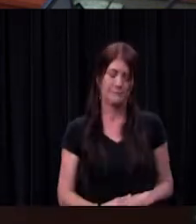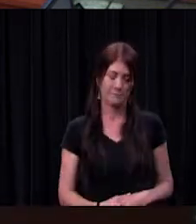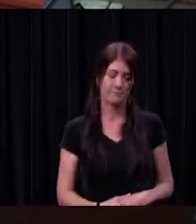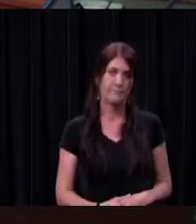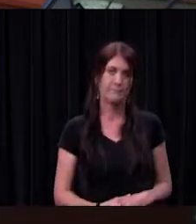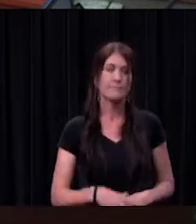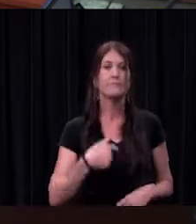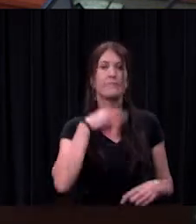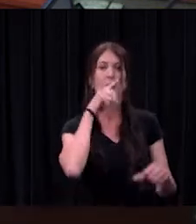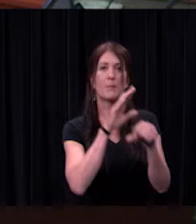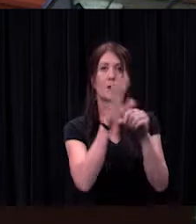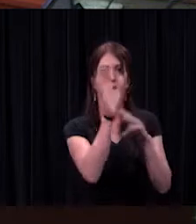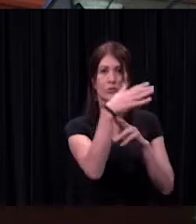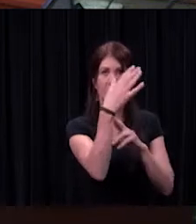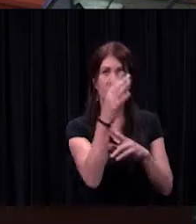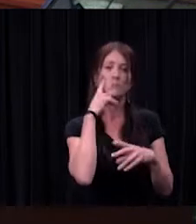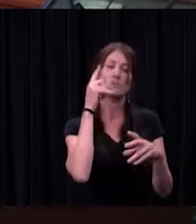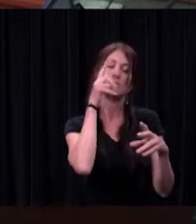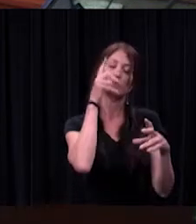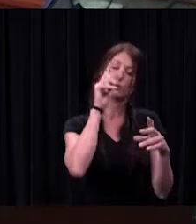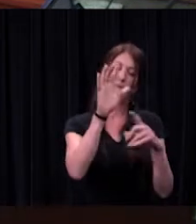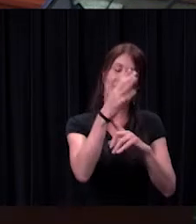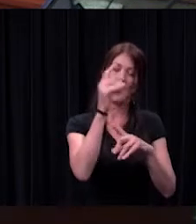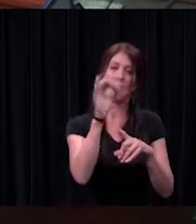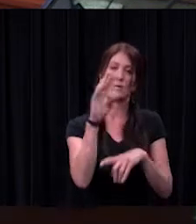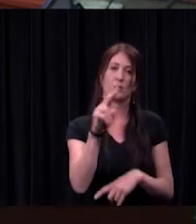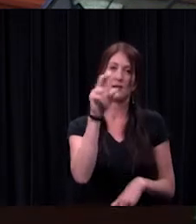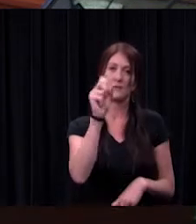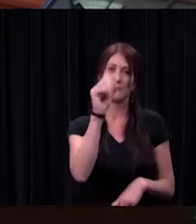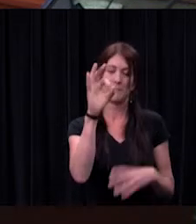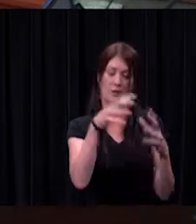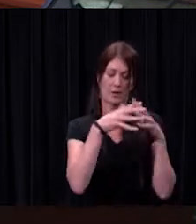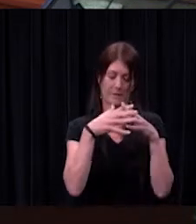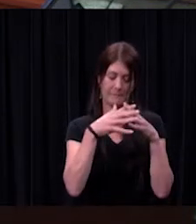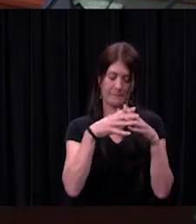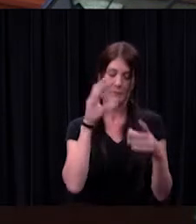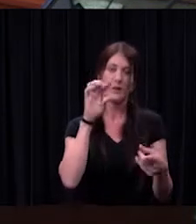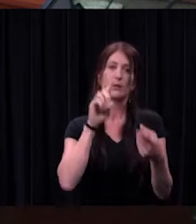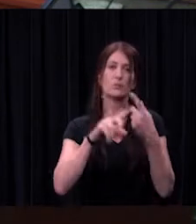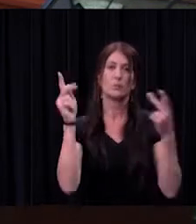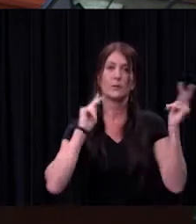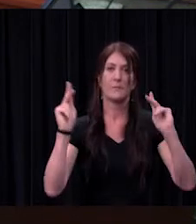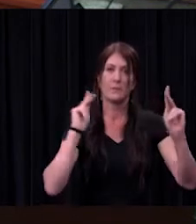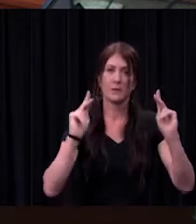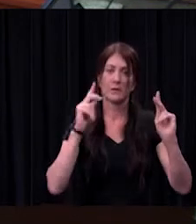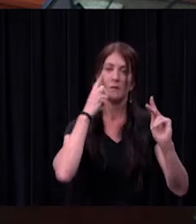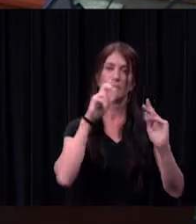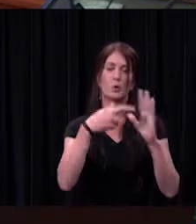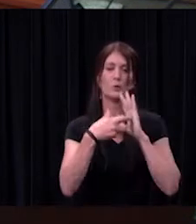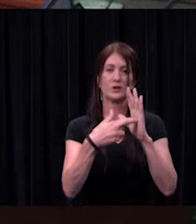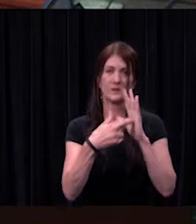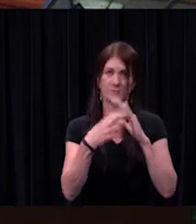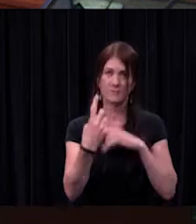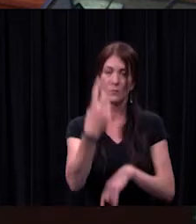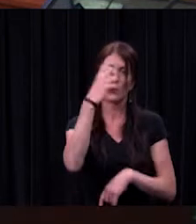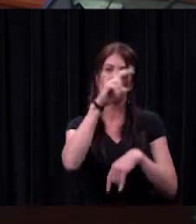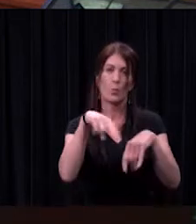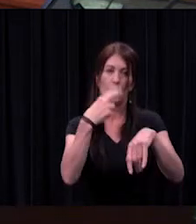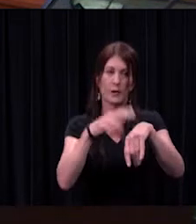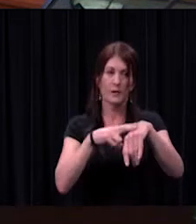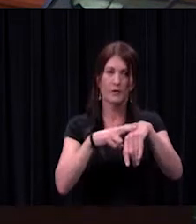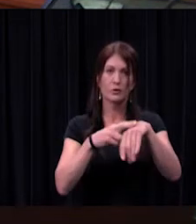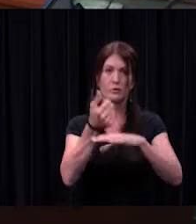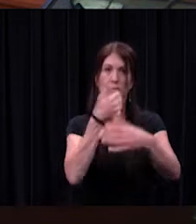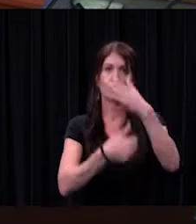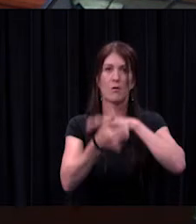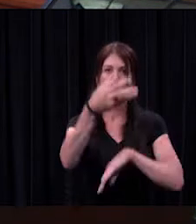I pledge allegiance to the flag of the United States of America and to the republic for which it stands,